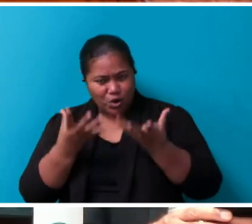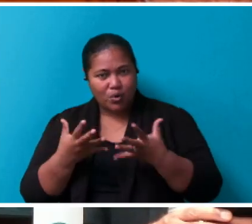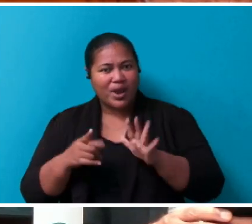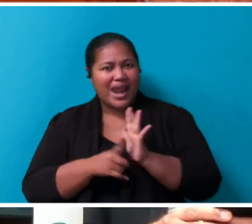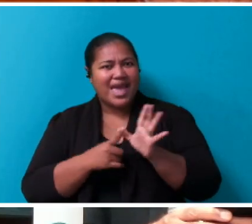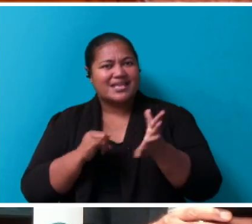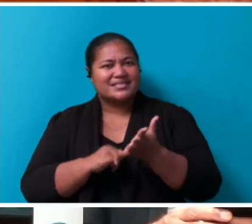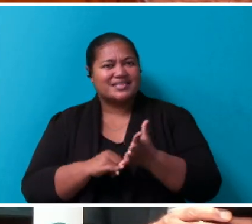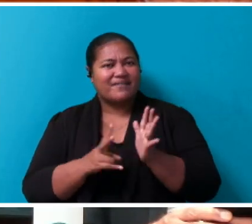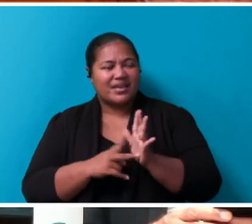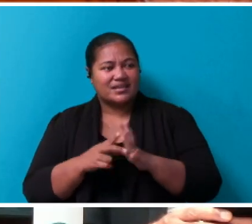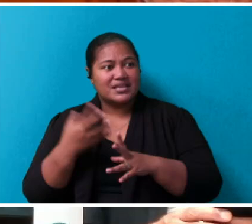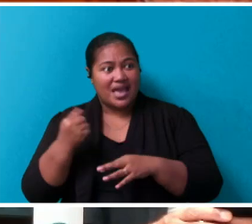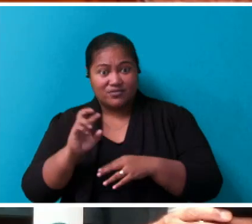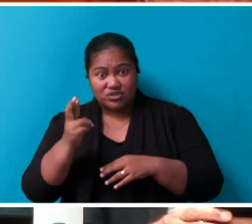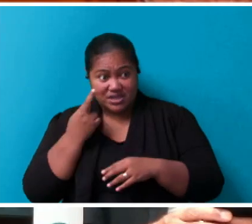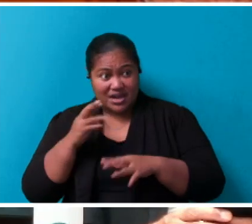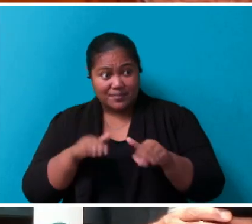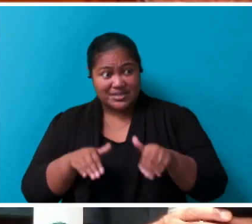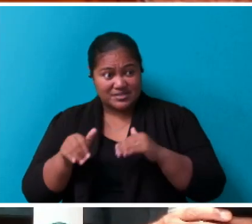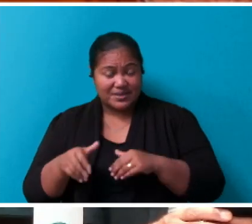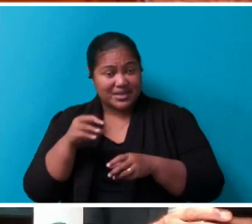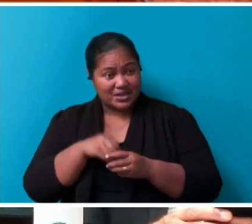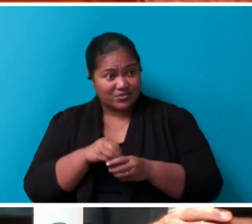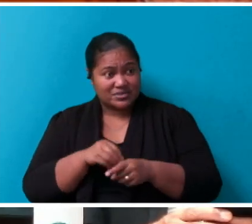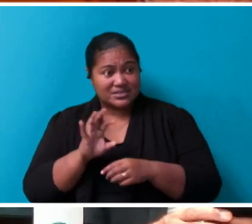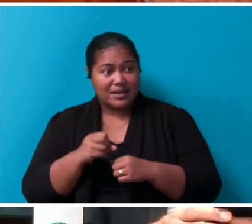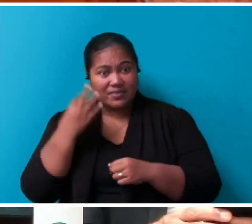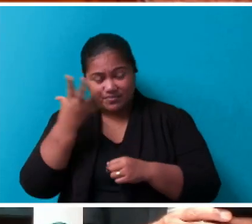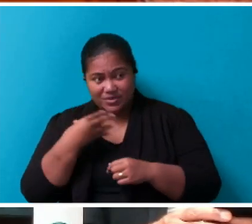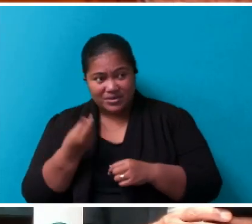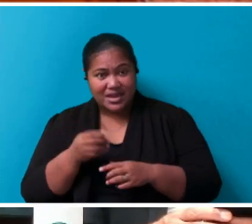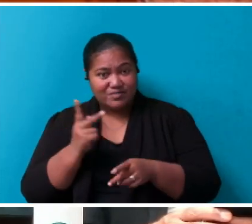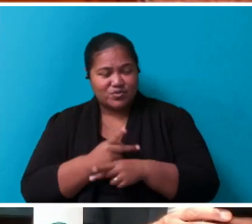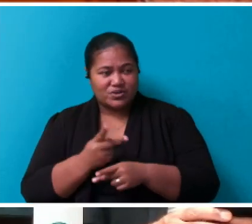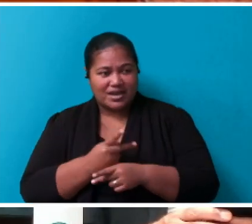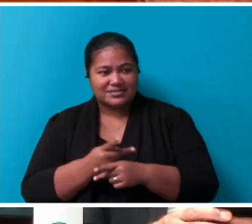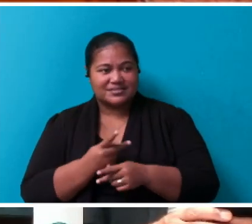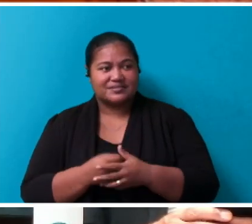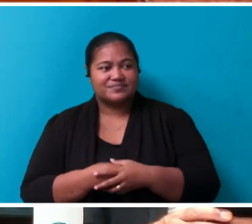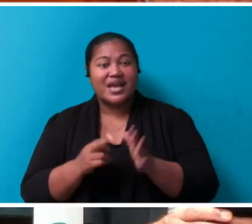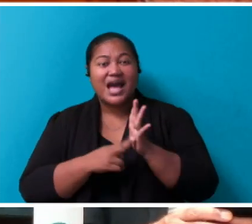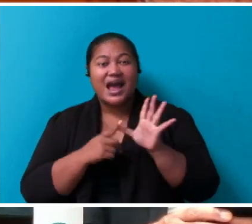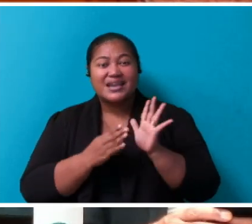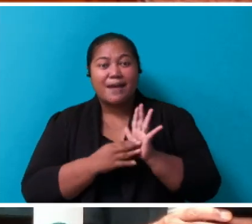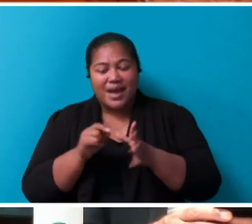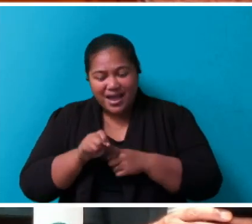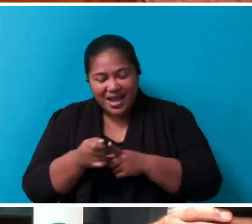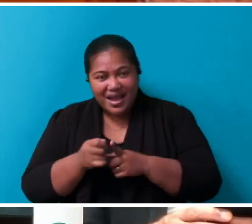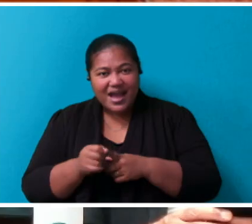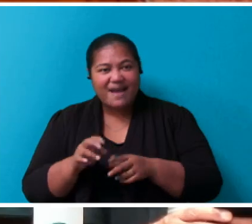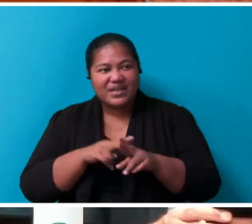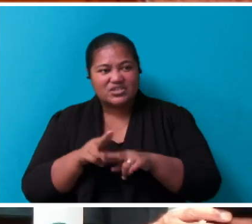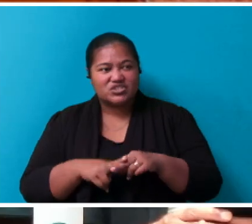returning participants including some of our known beauty cosmetic products, Nama Fiji, Misobu,